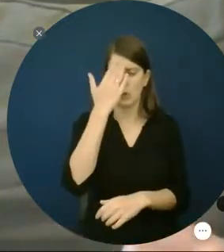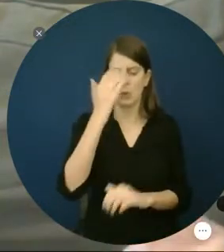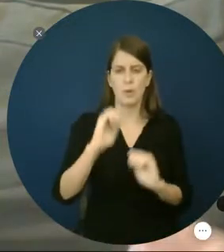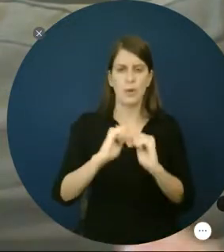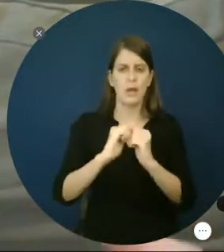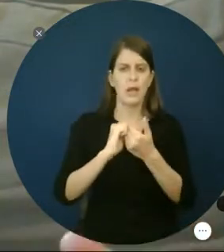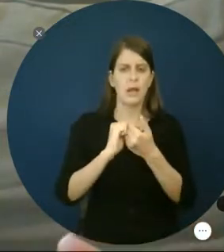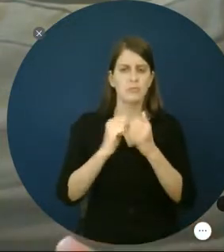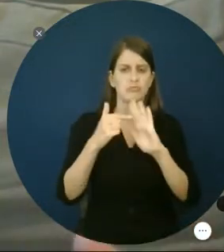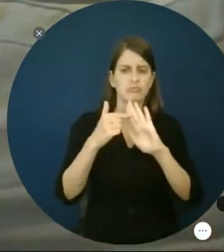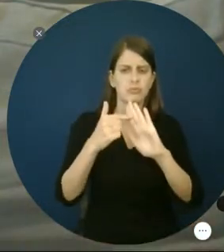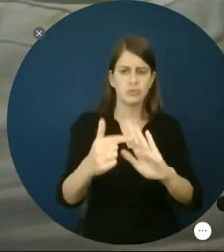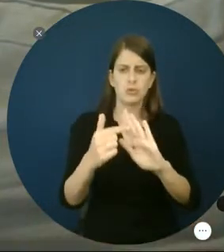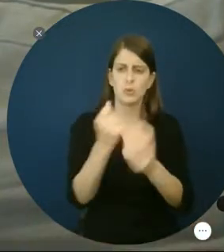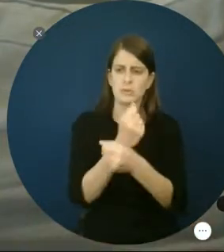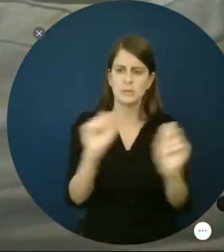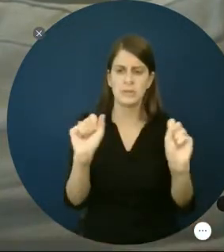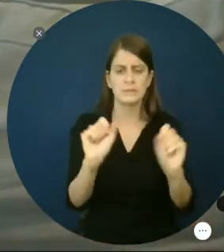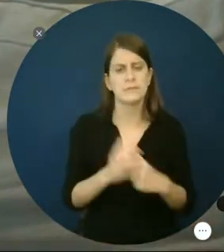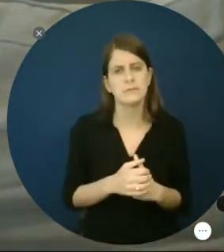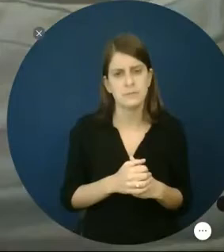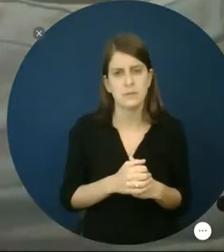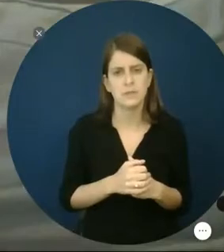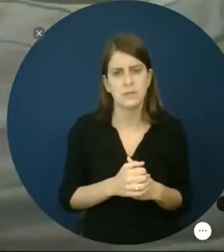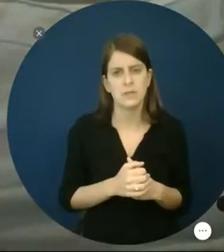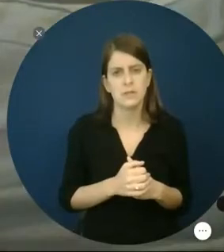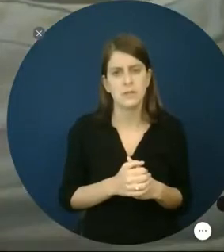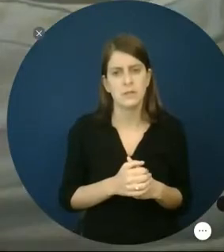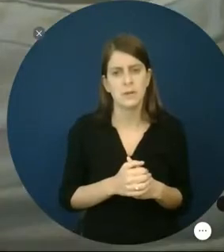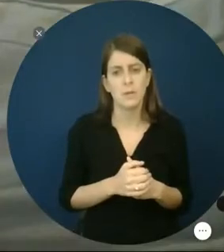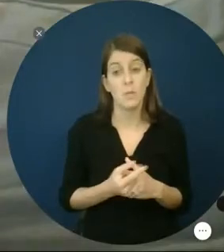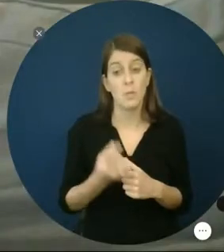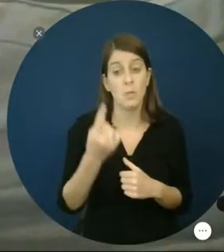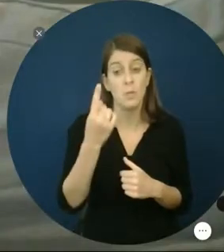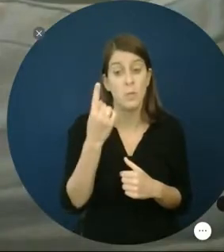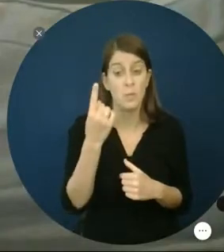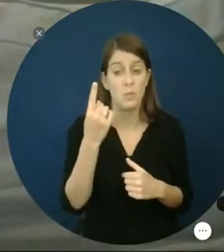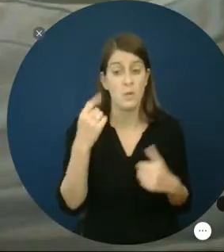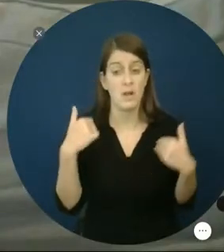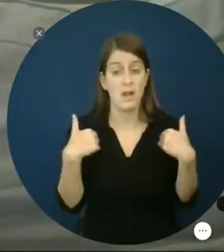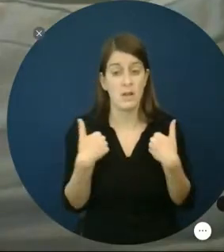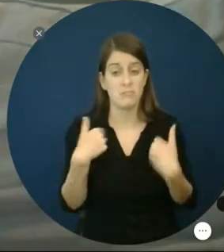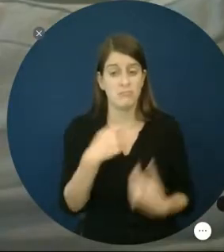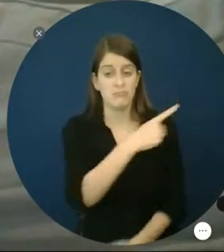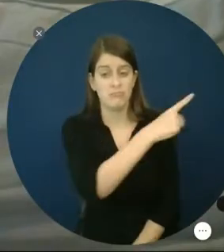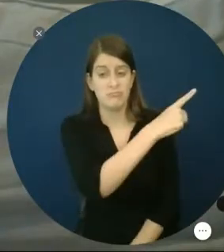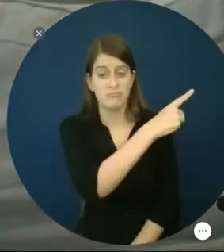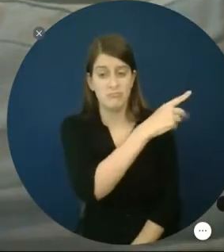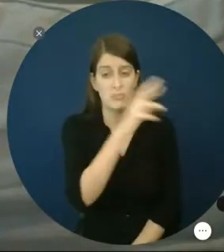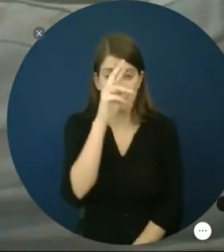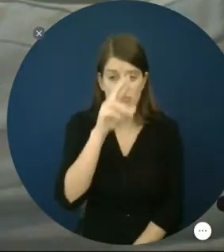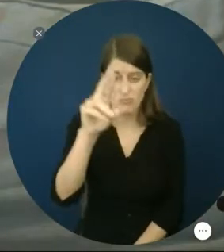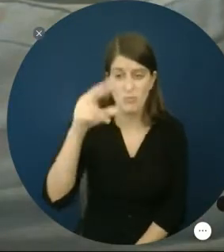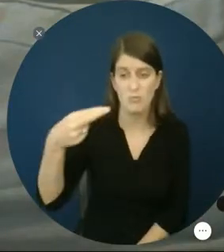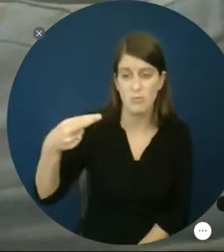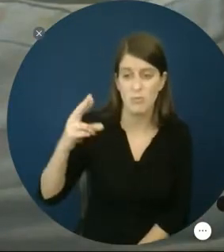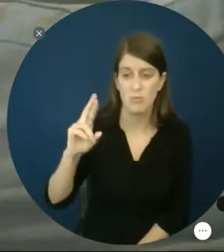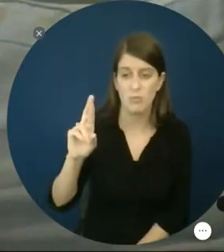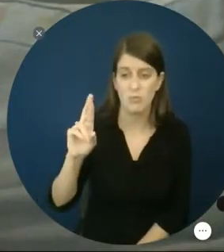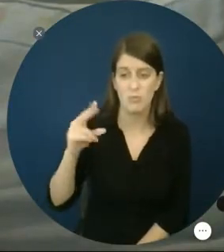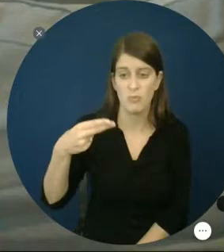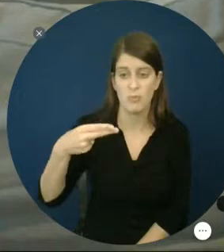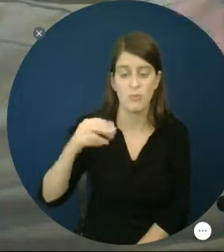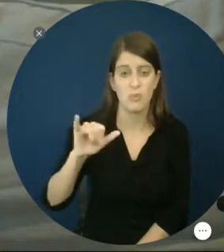how to release in a safe way. The animal that comes to my mind when I think of red zone emotions is the rhinoceros,